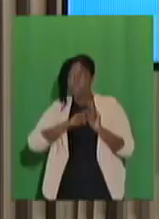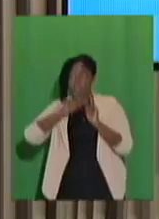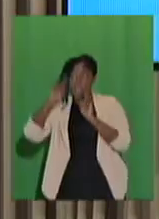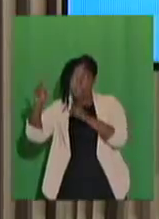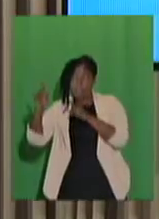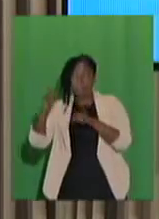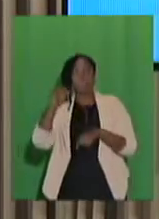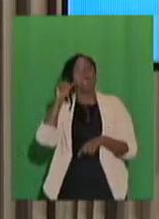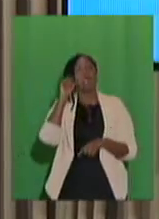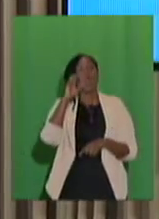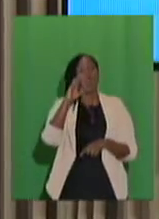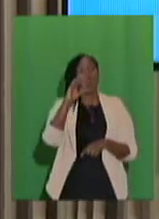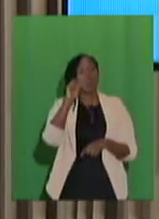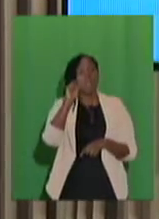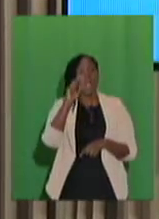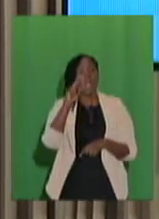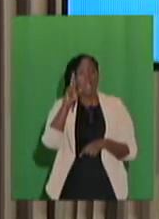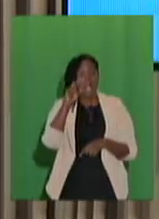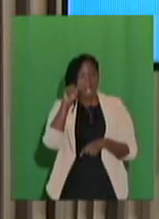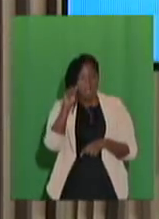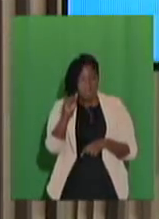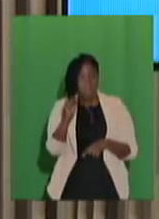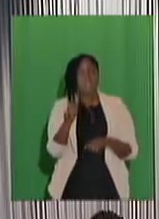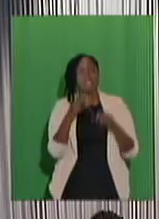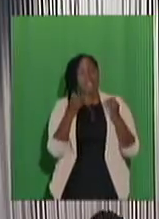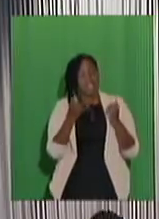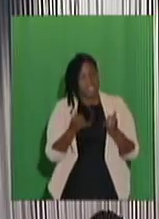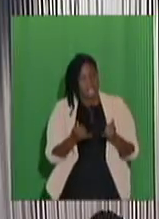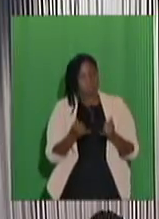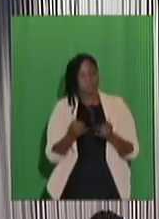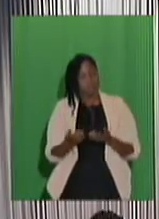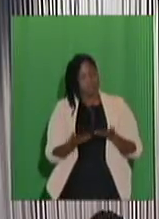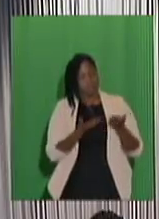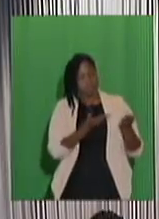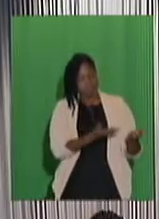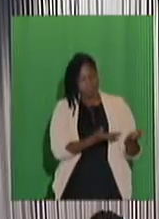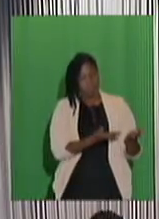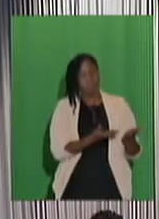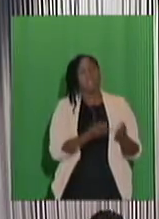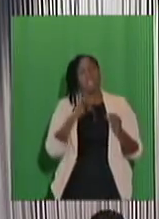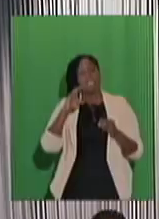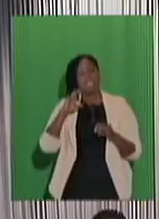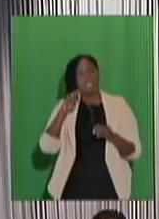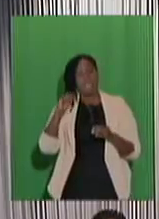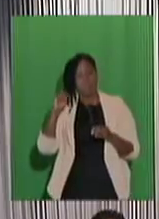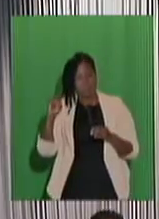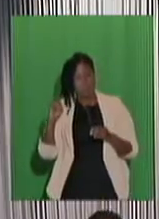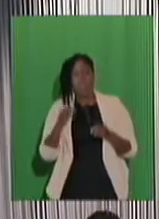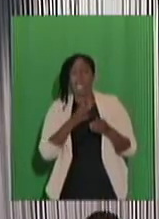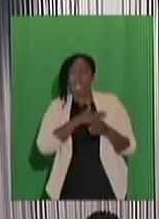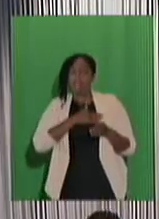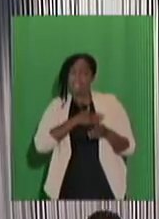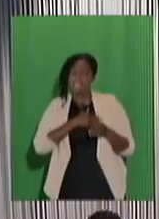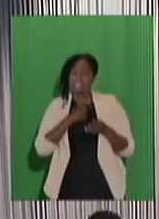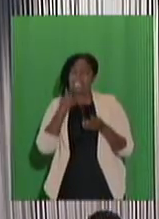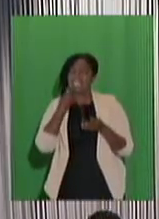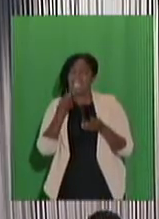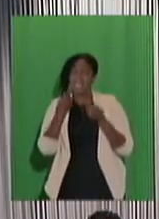the chief medical officer could answer the rest of the question. Yeah, so just repeat the last bit of your question,